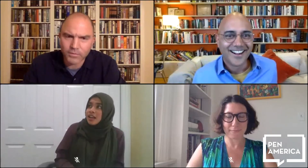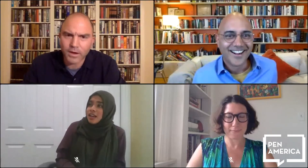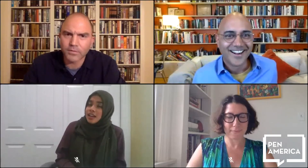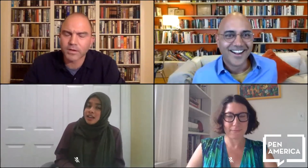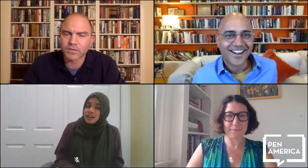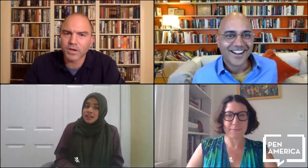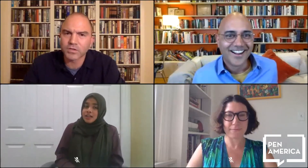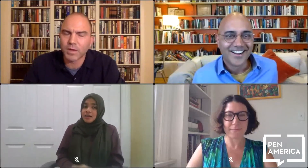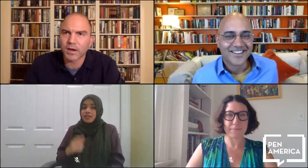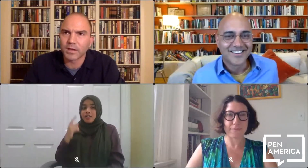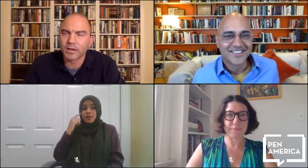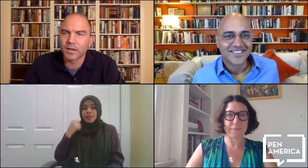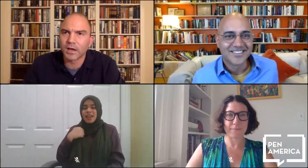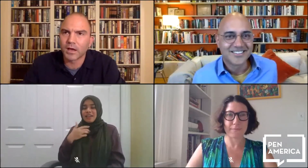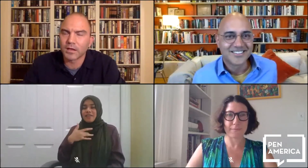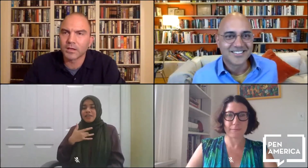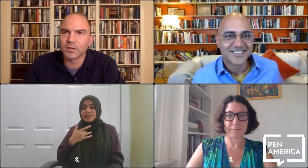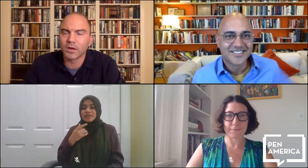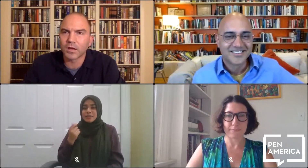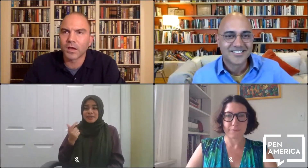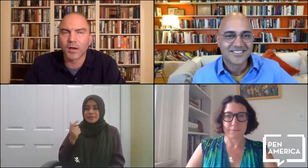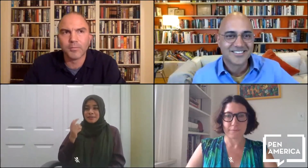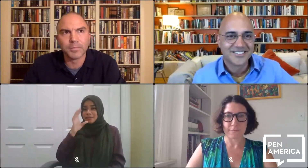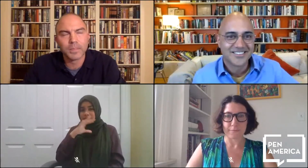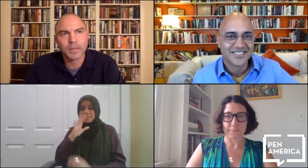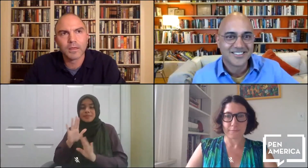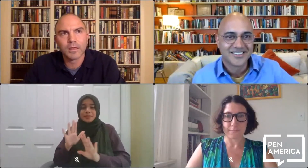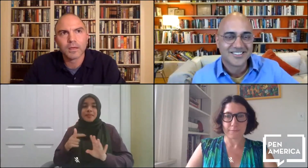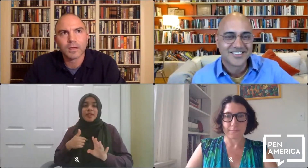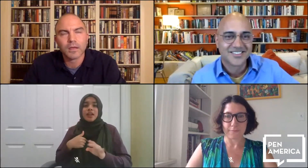What I find very strange about it,